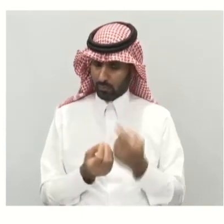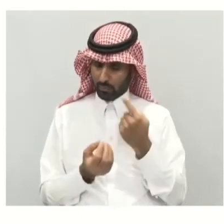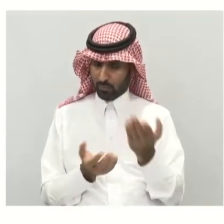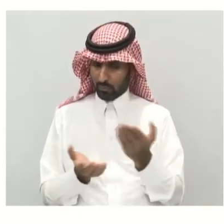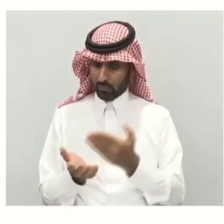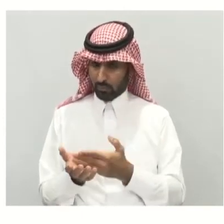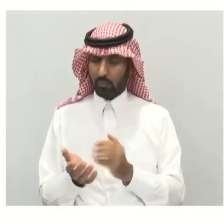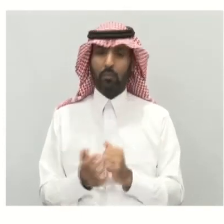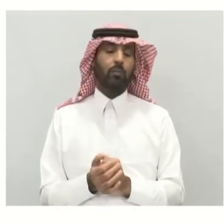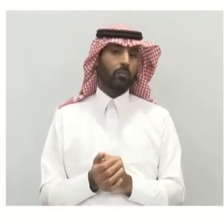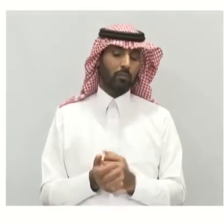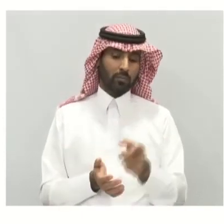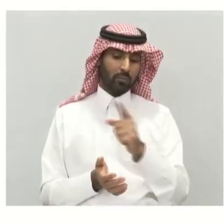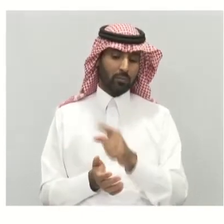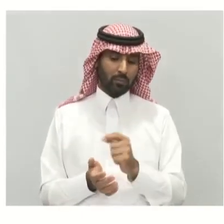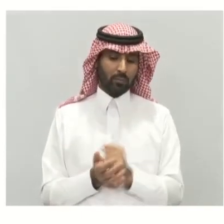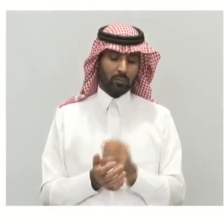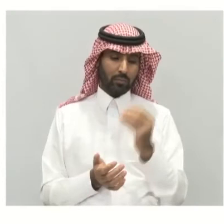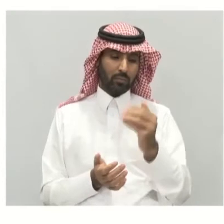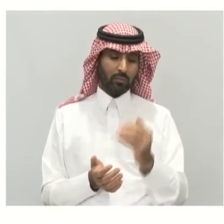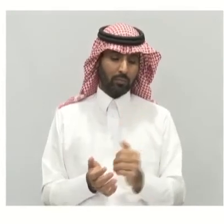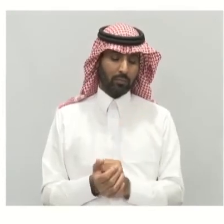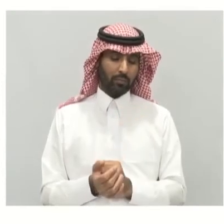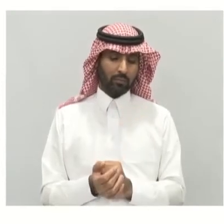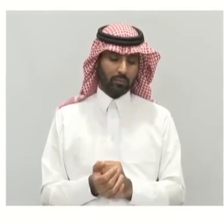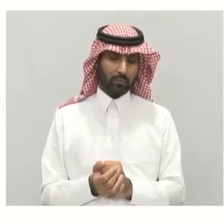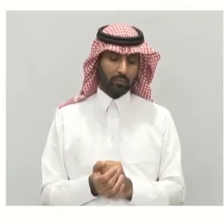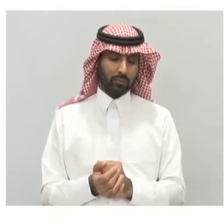will have these questions. What is